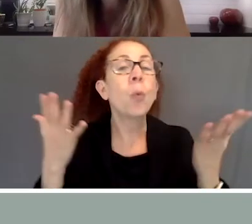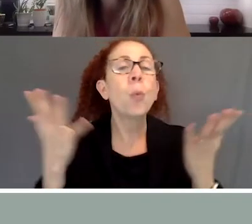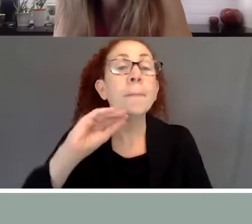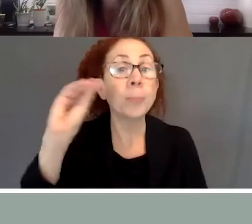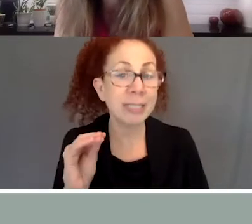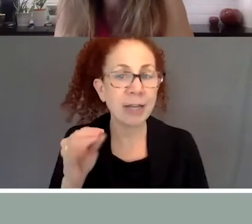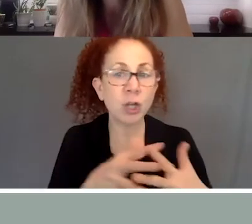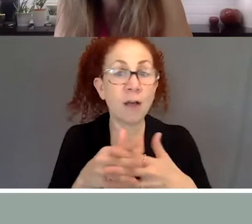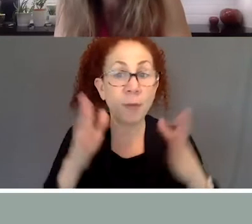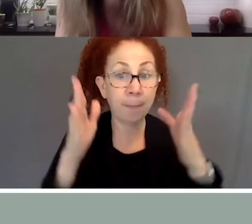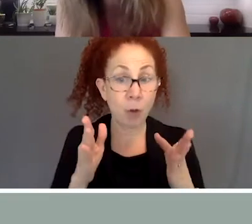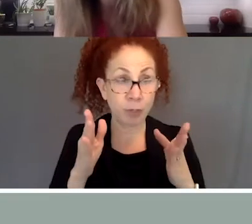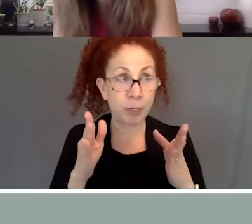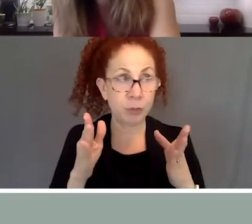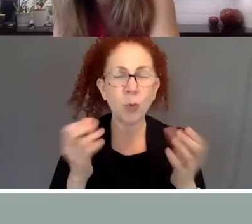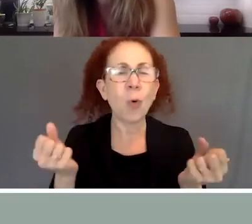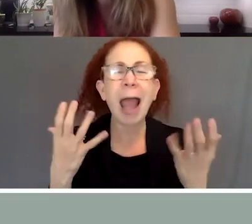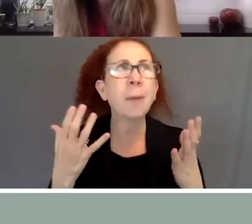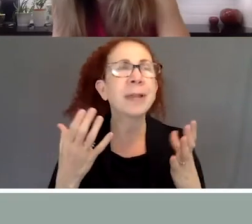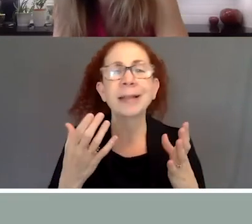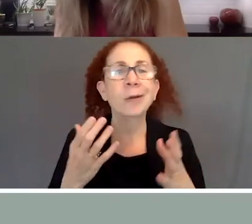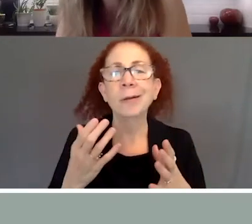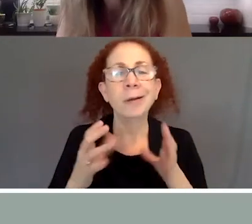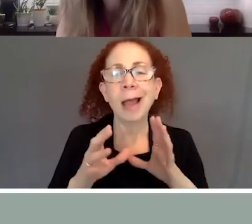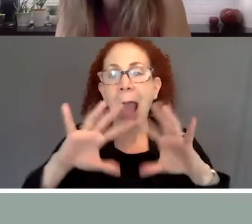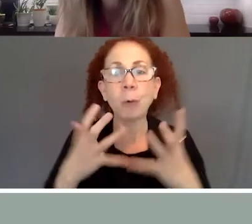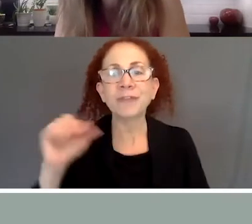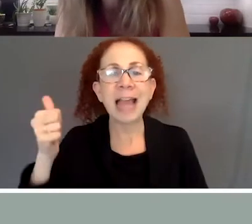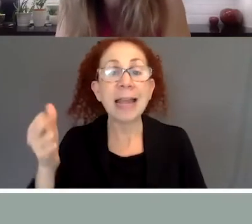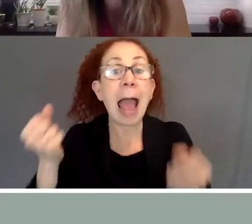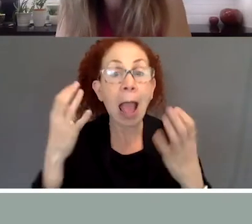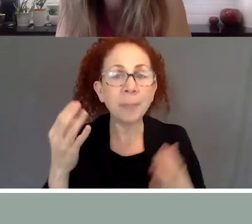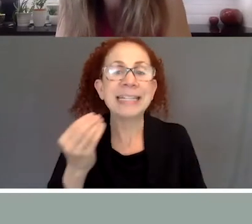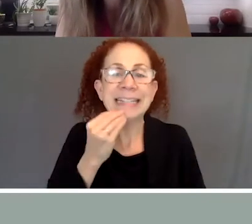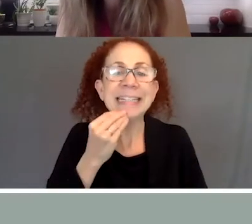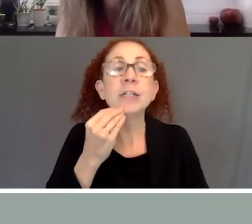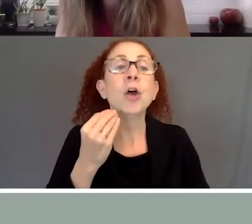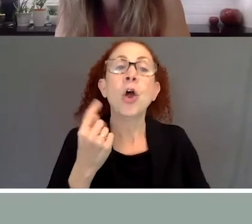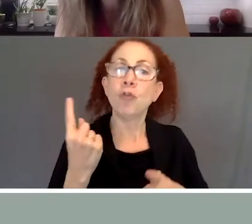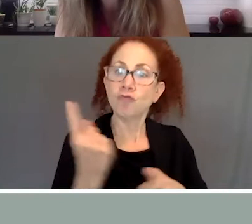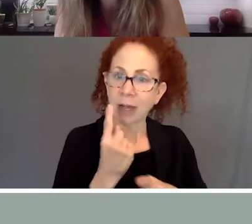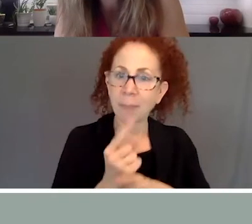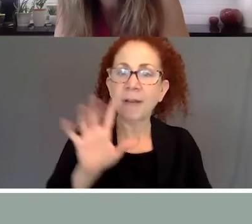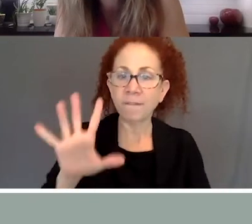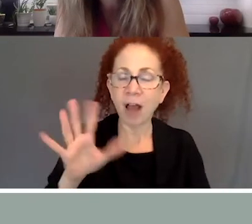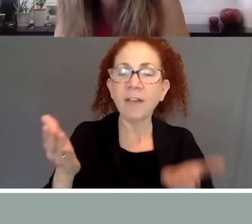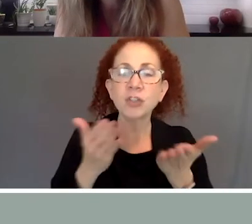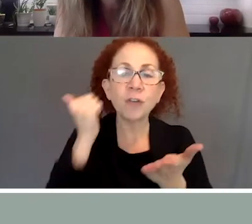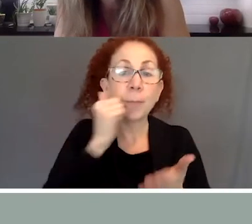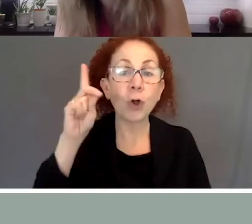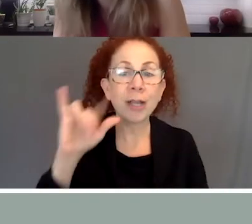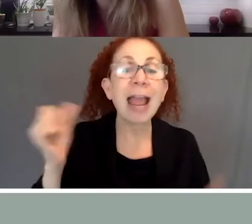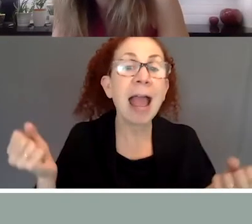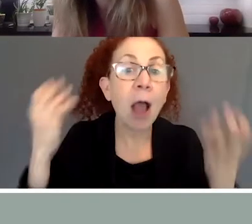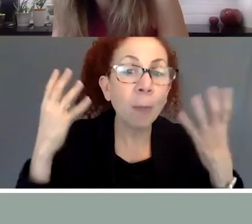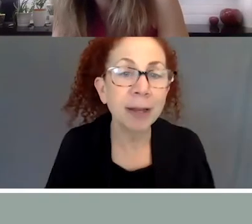percentage of Americans or how many out of 10 do you think eat the recommended 5 servings a day?